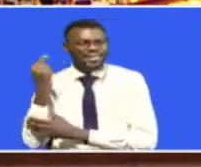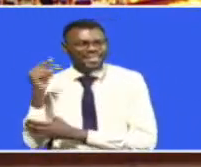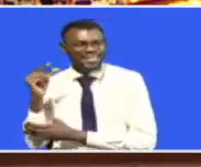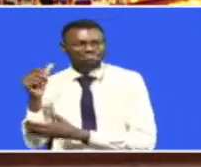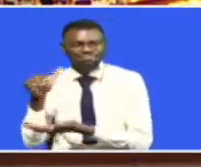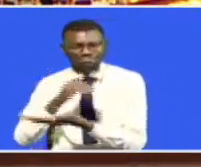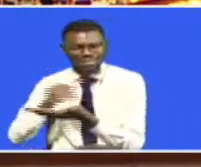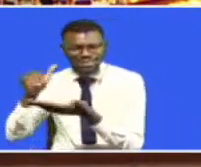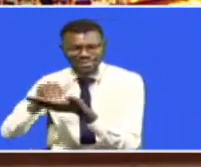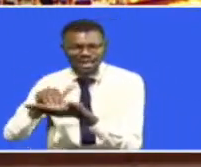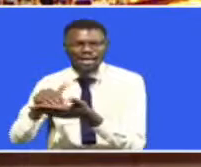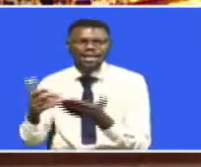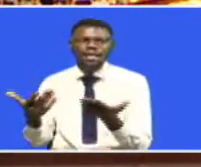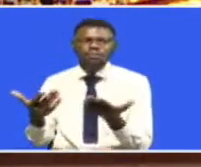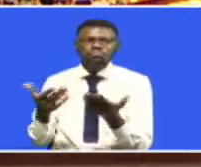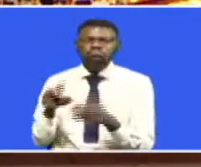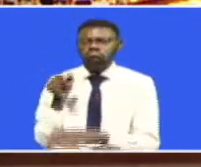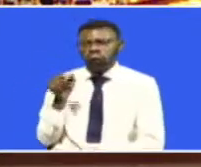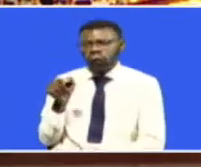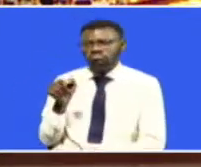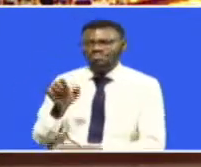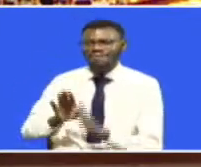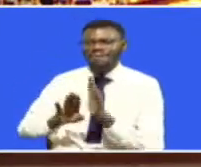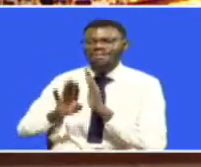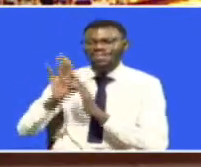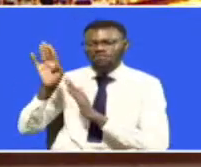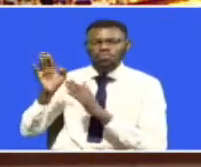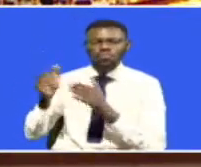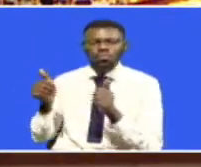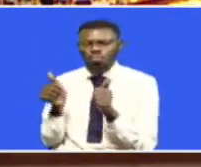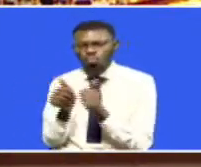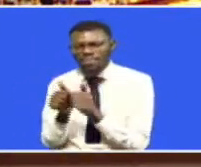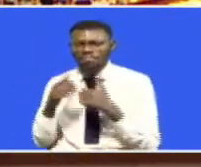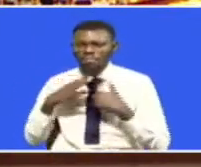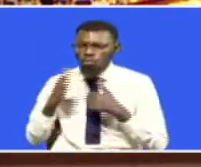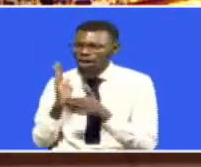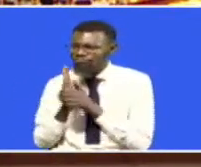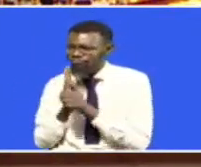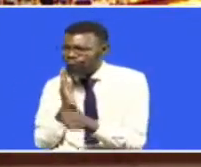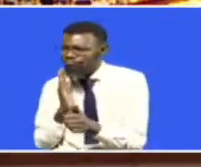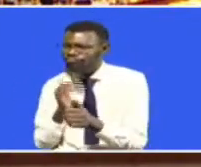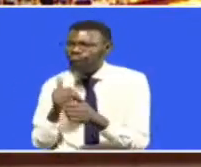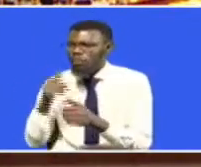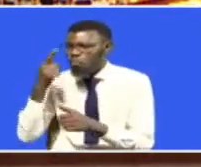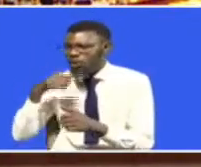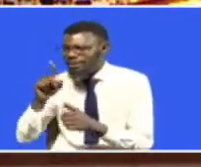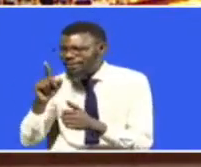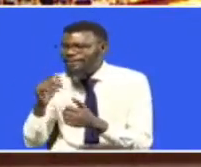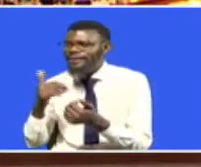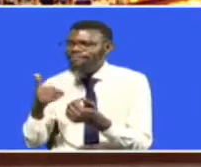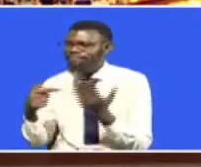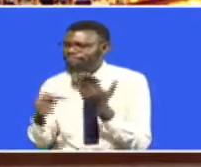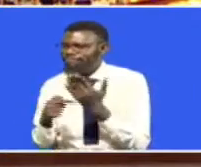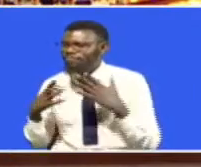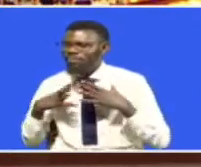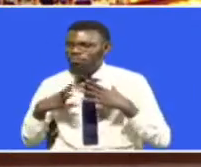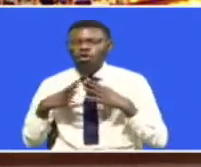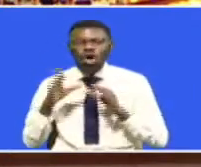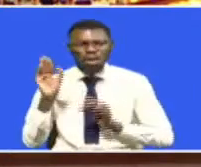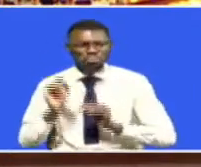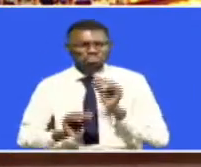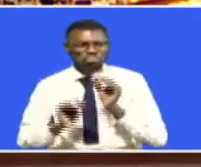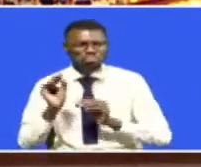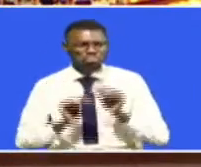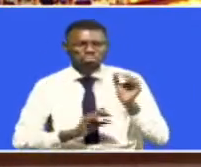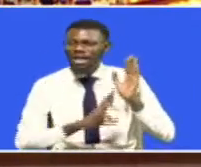Practitioner's Guide, which was developed jointly by practitioners, policymakers, and data center technicians. The guide aims